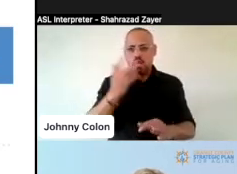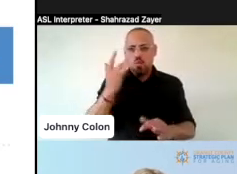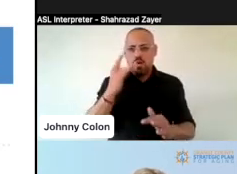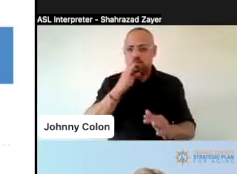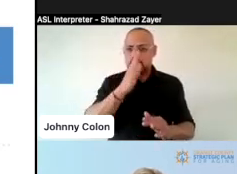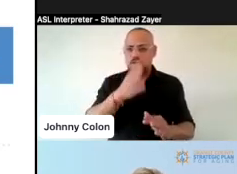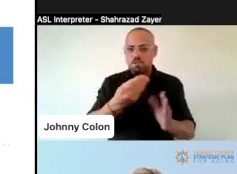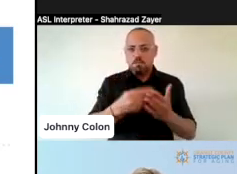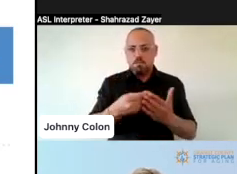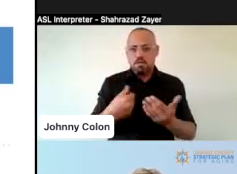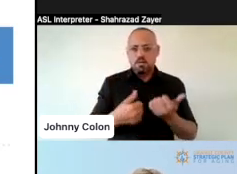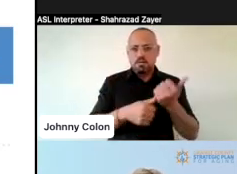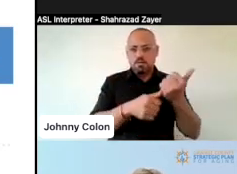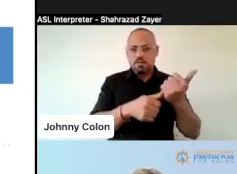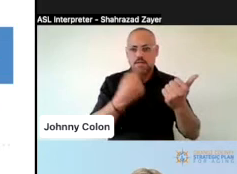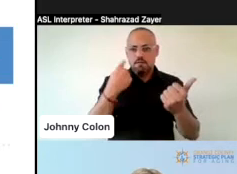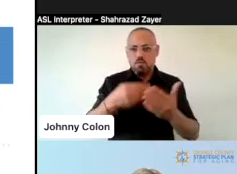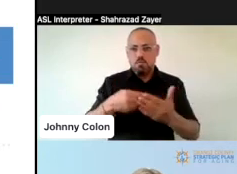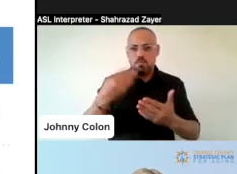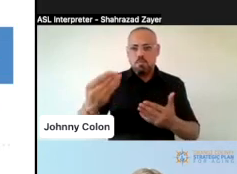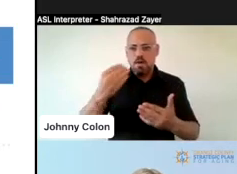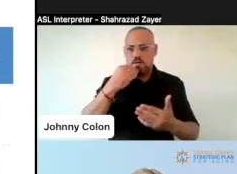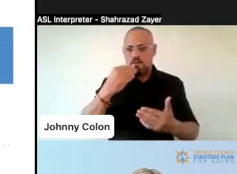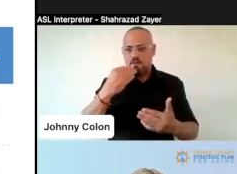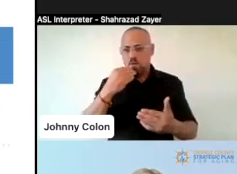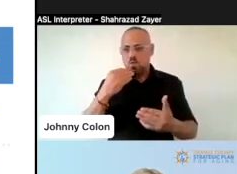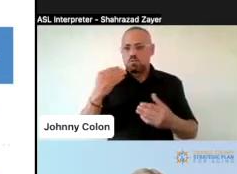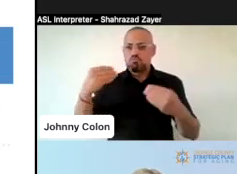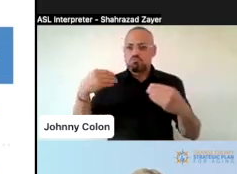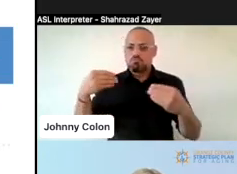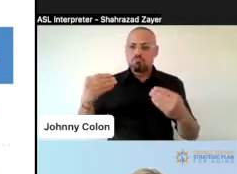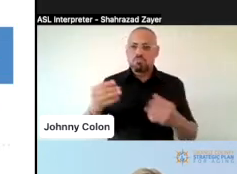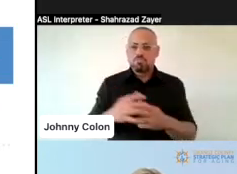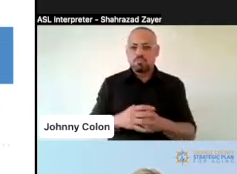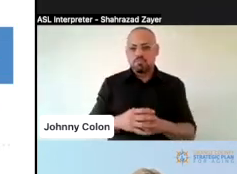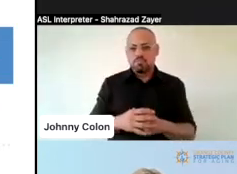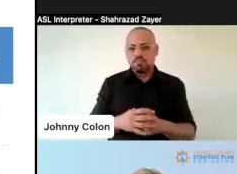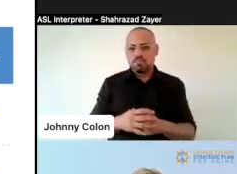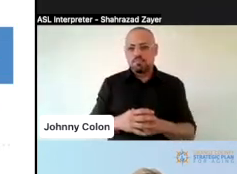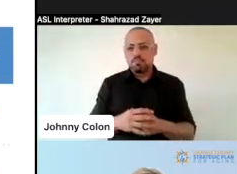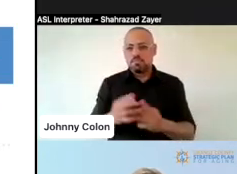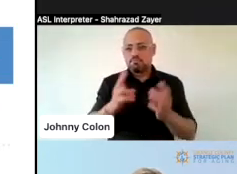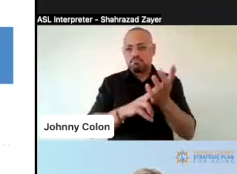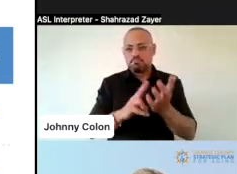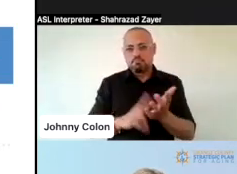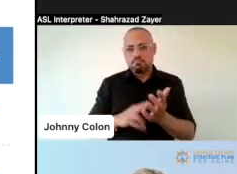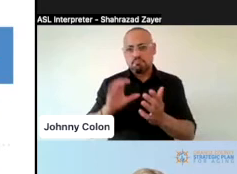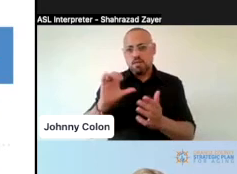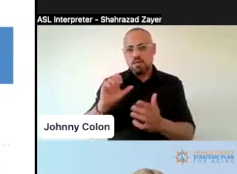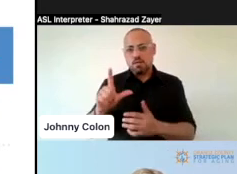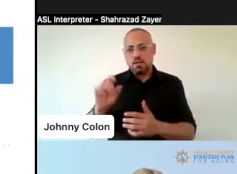monetary assistance for purchasing food at grocery stores. Enrollment in CalFresh